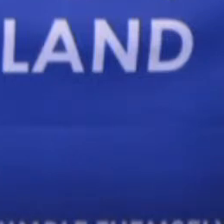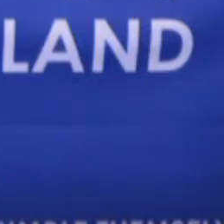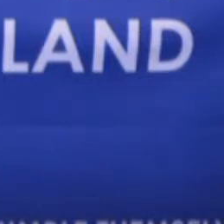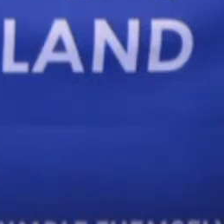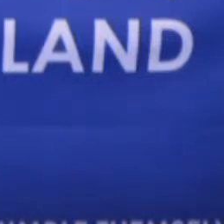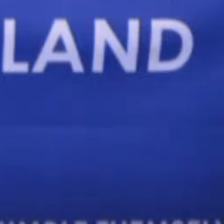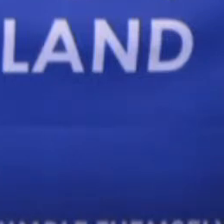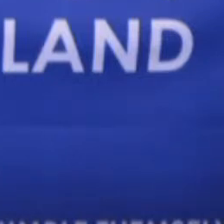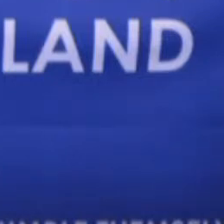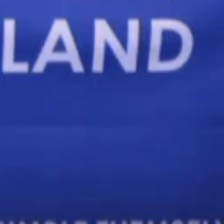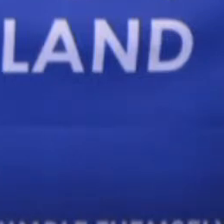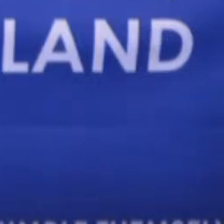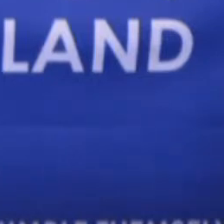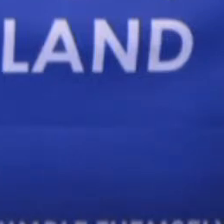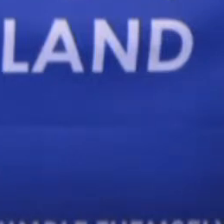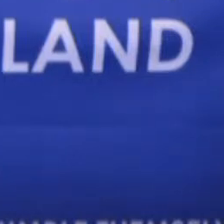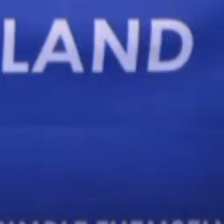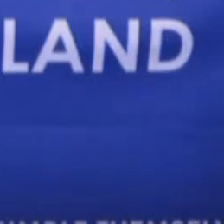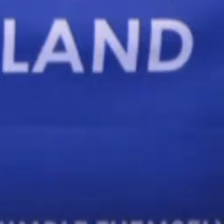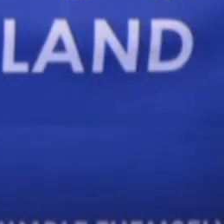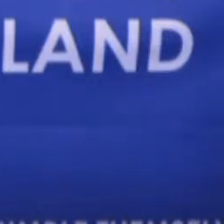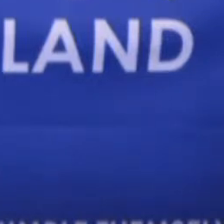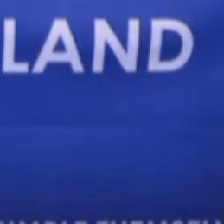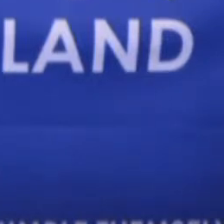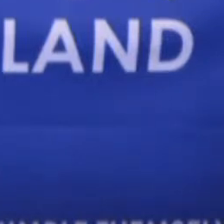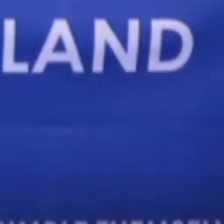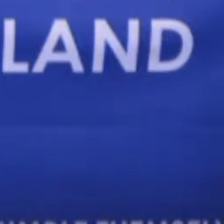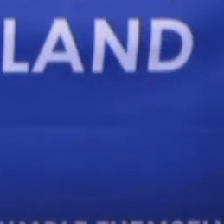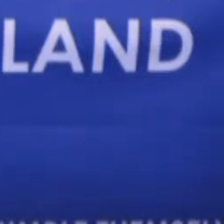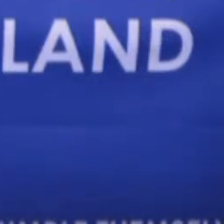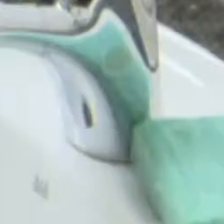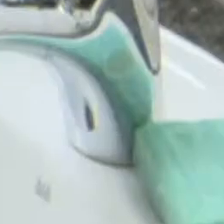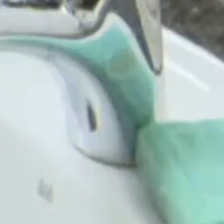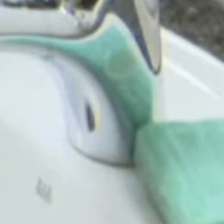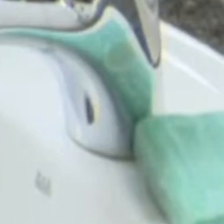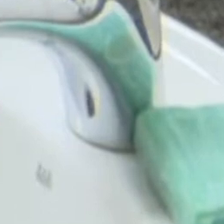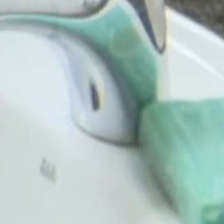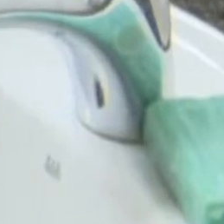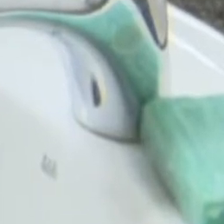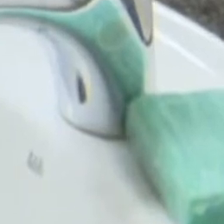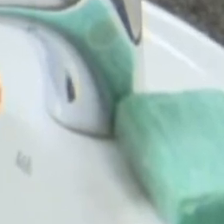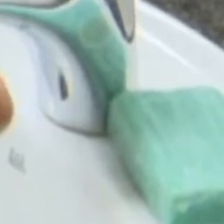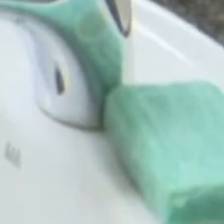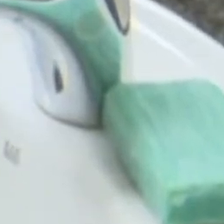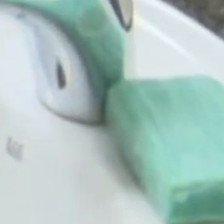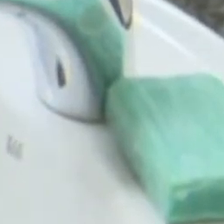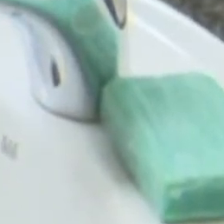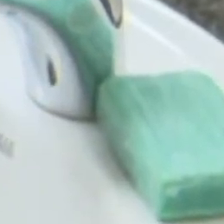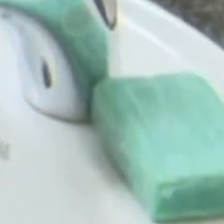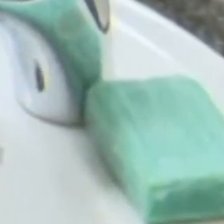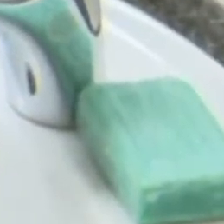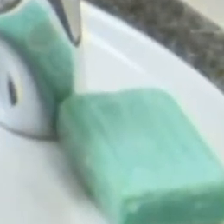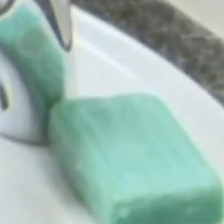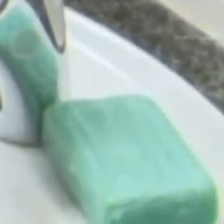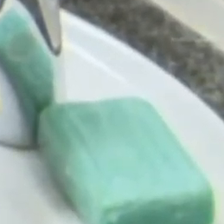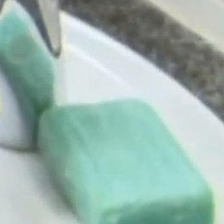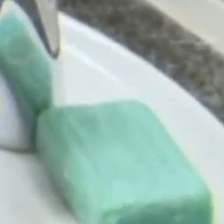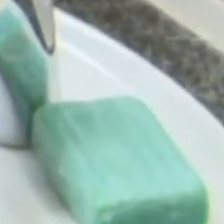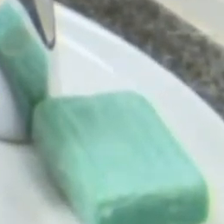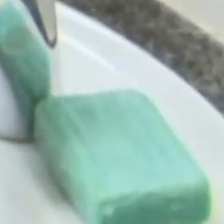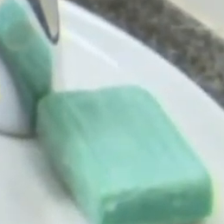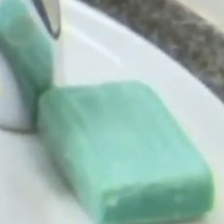lesifo singasingeni kalula sisive. Siphinde sikhutsade bekunene